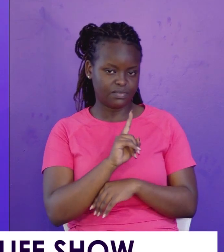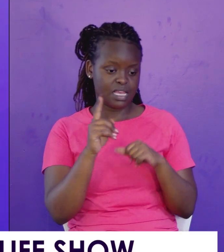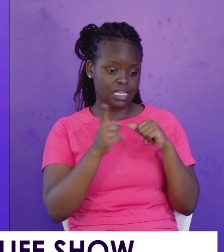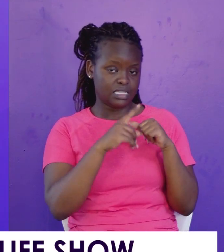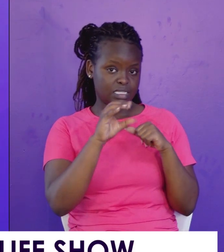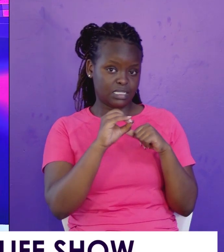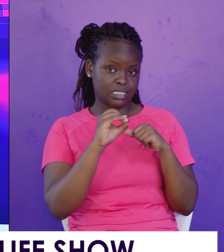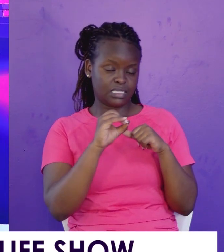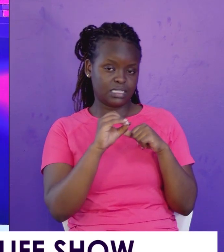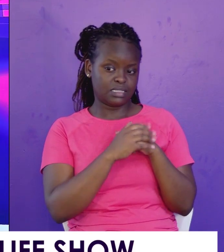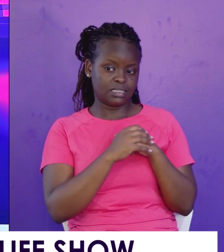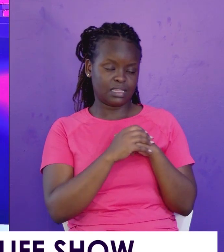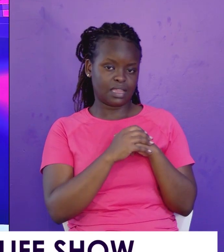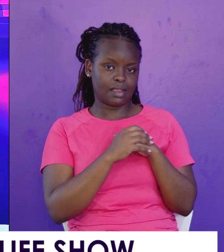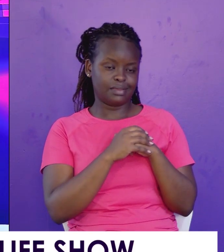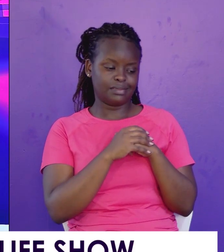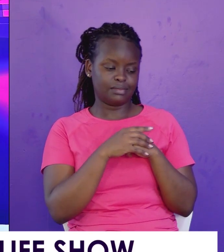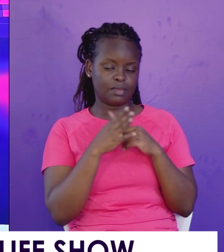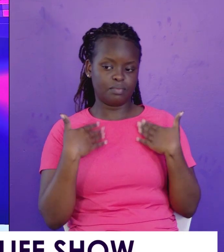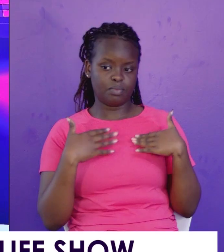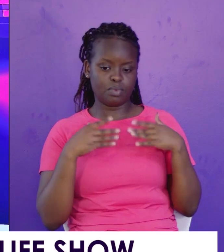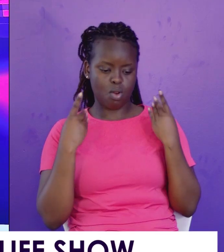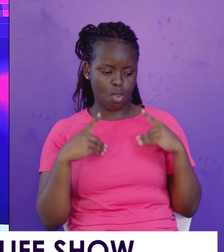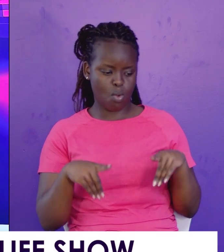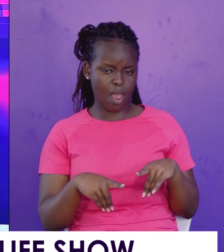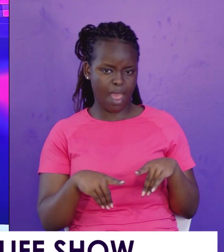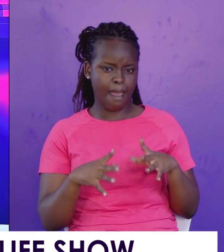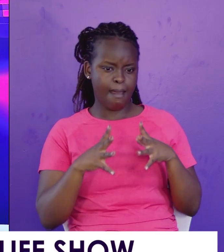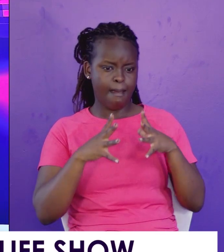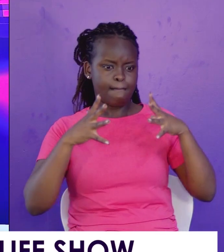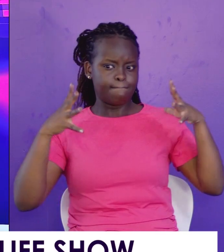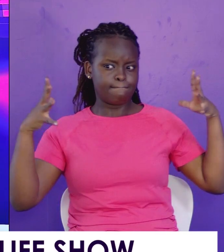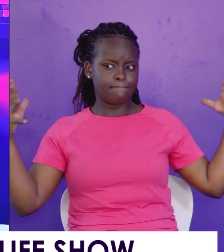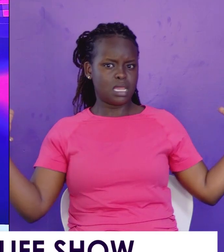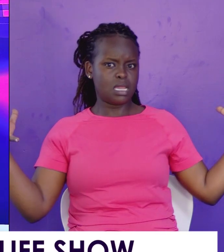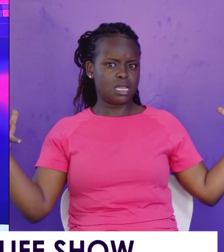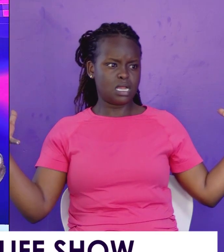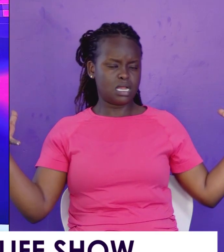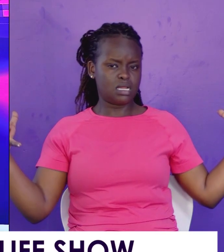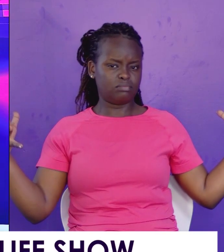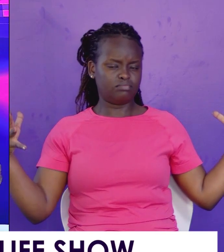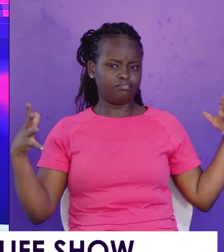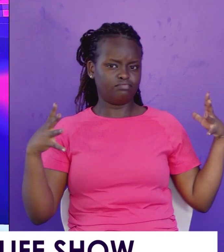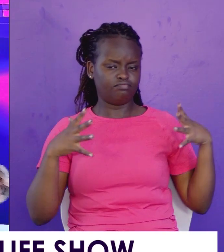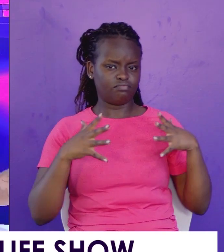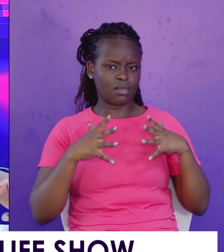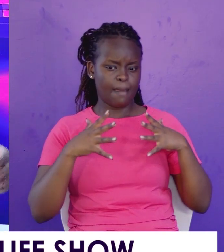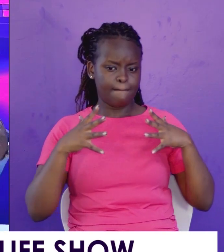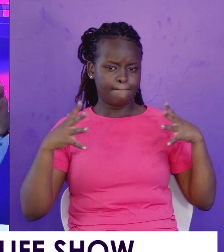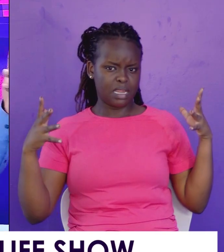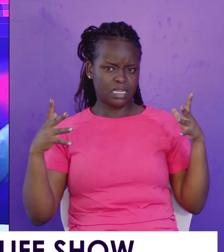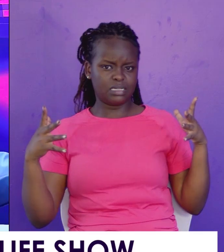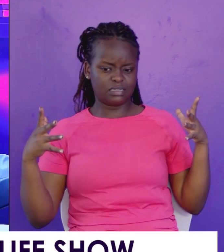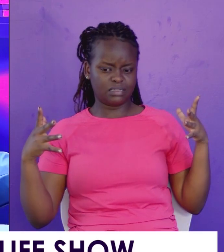considered very wild. People used to wear those very big ninis, what you call Bell it? bottom. Bell bottoms